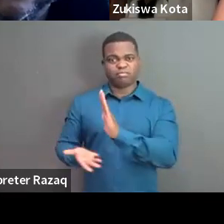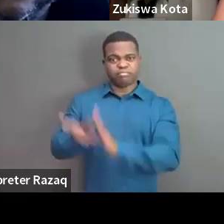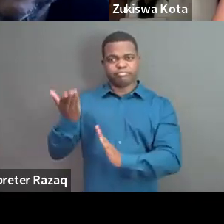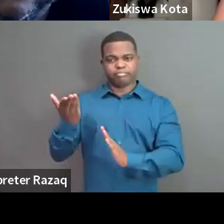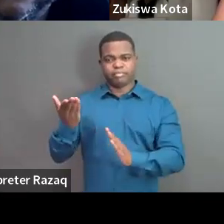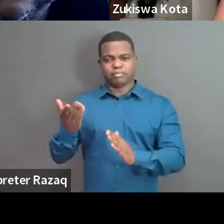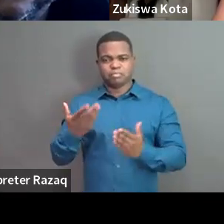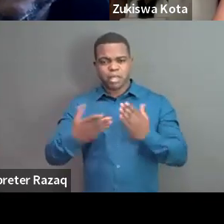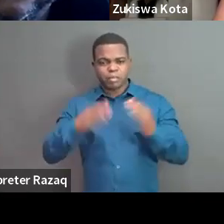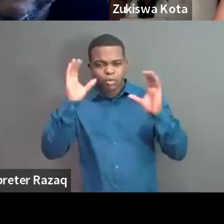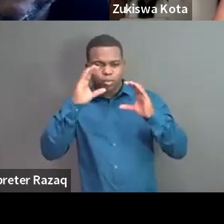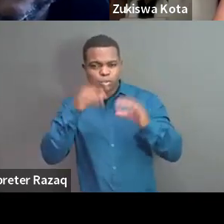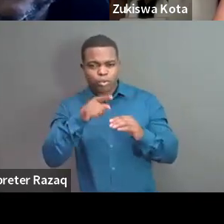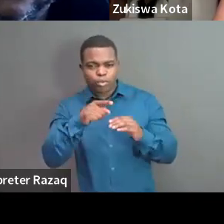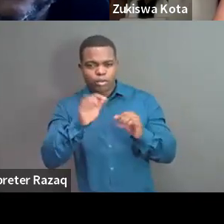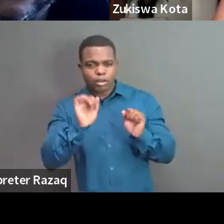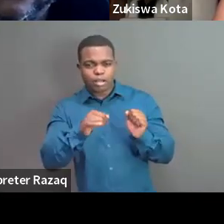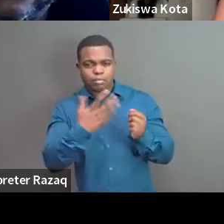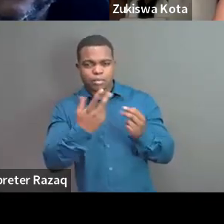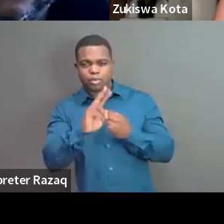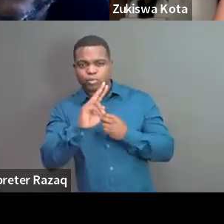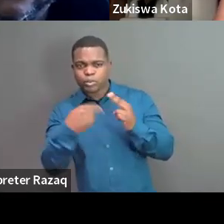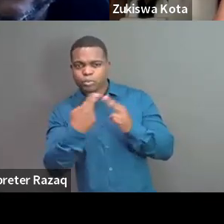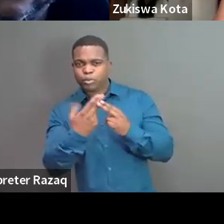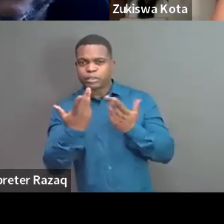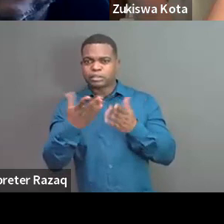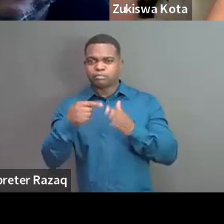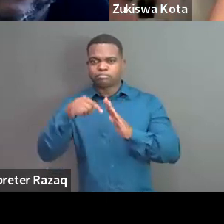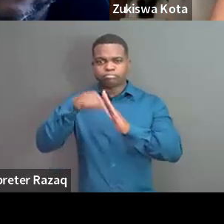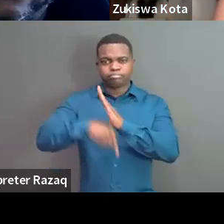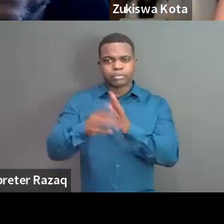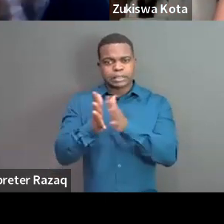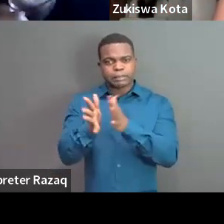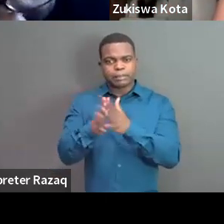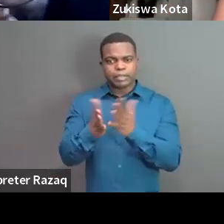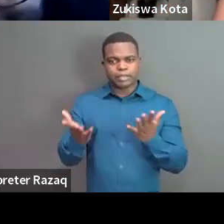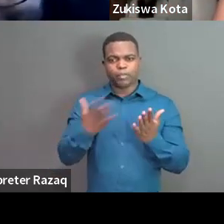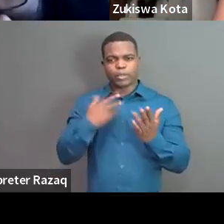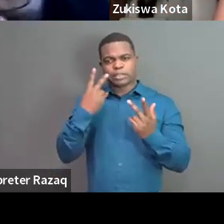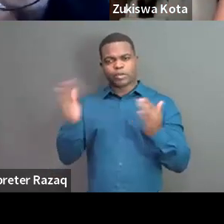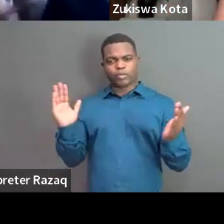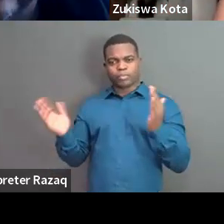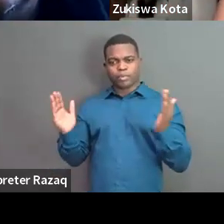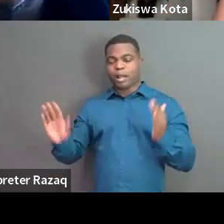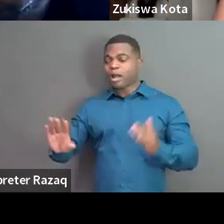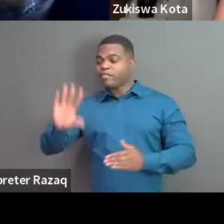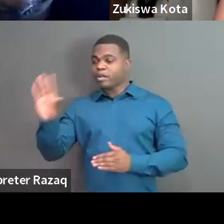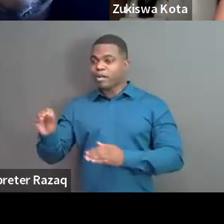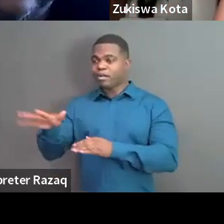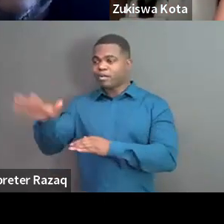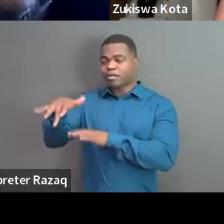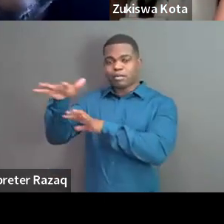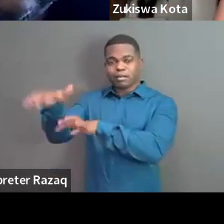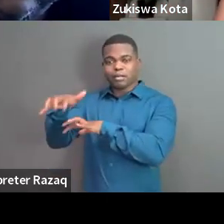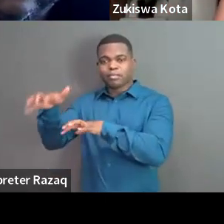improving infrastructure. And I don't know enough to know about the China context, but George refers to infrastructure to reach